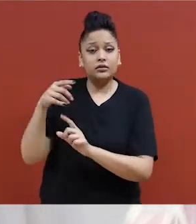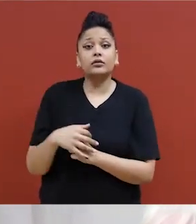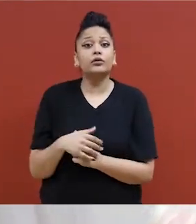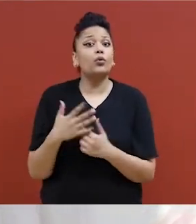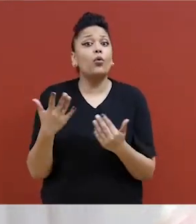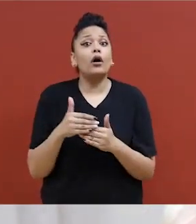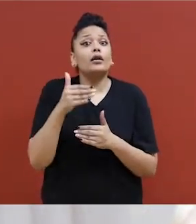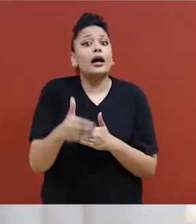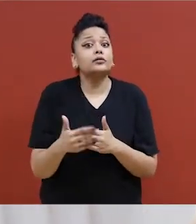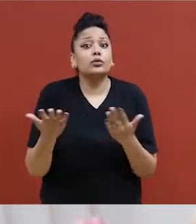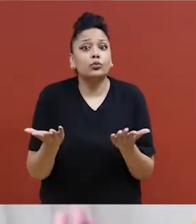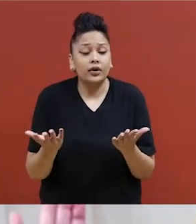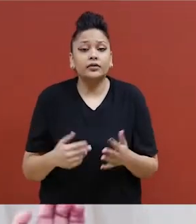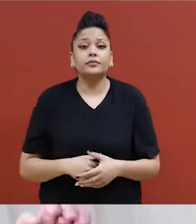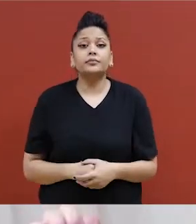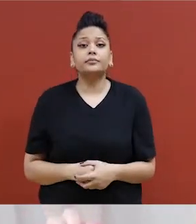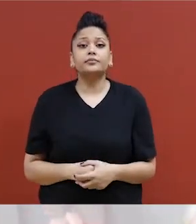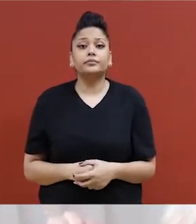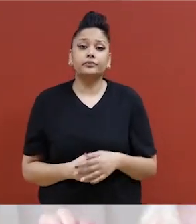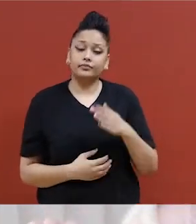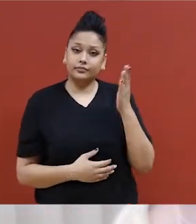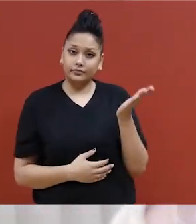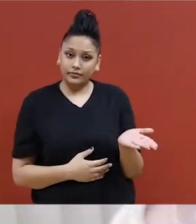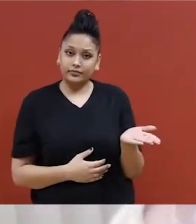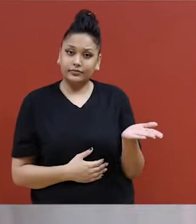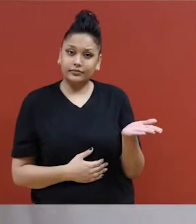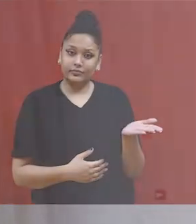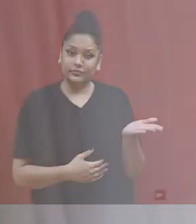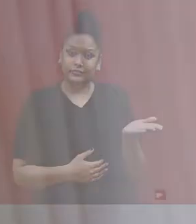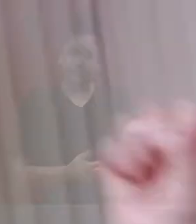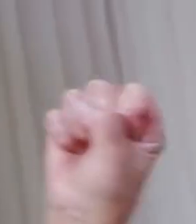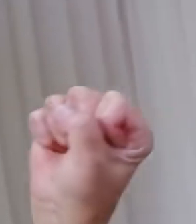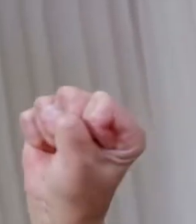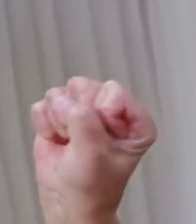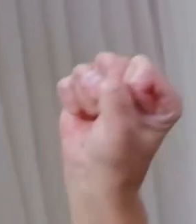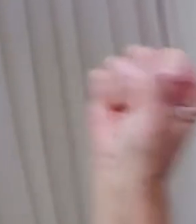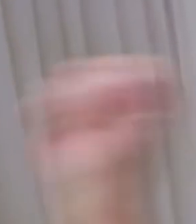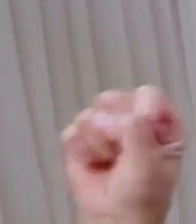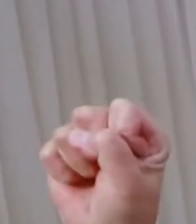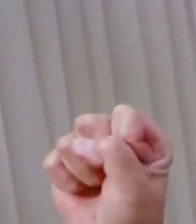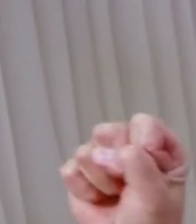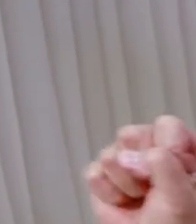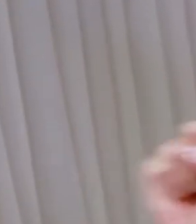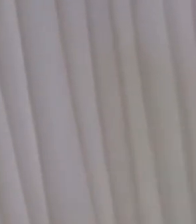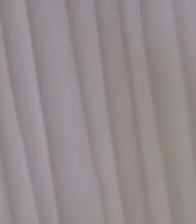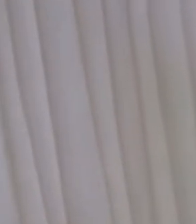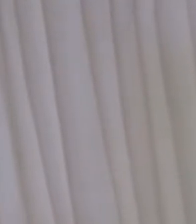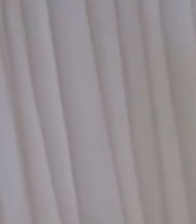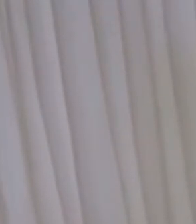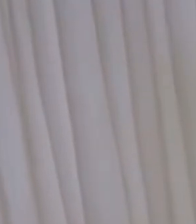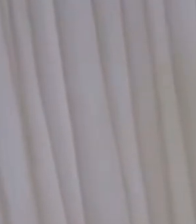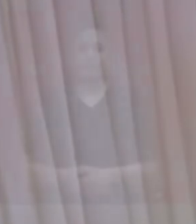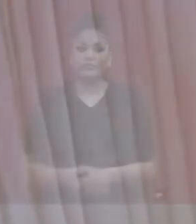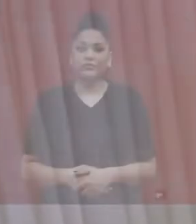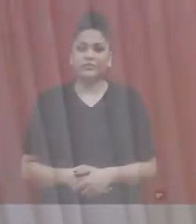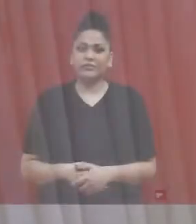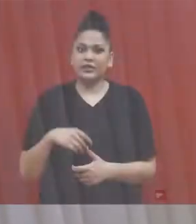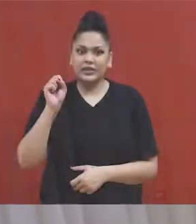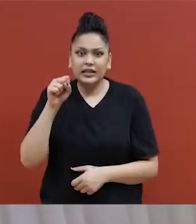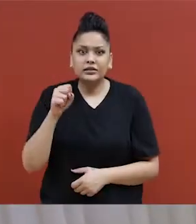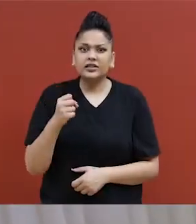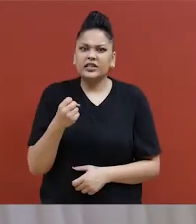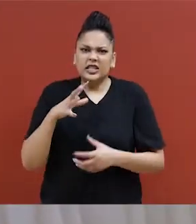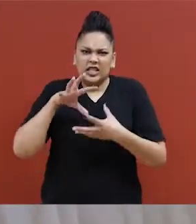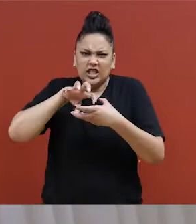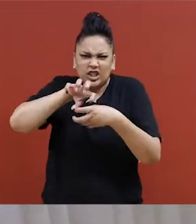here's what we did. We went fold, fold, wrap, squeeze, all the air like you've got a